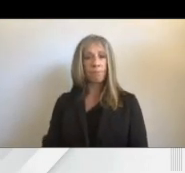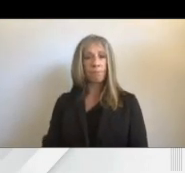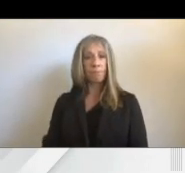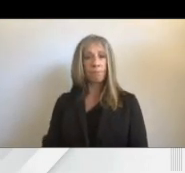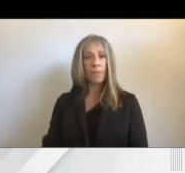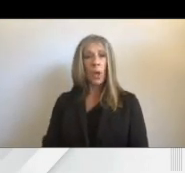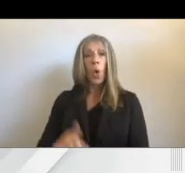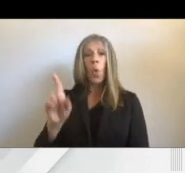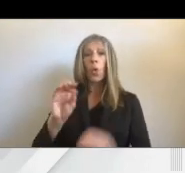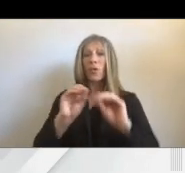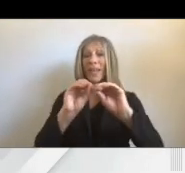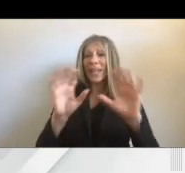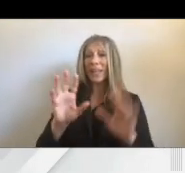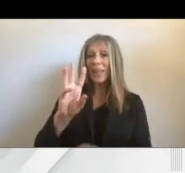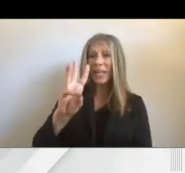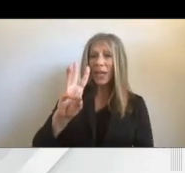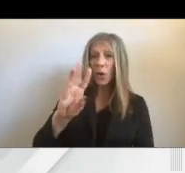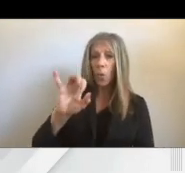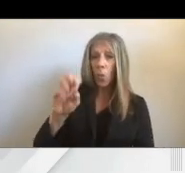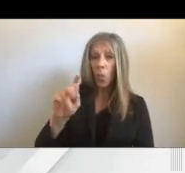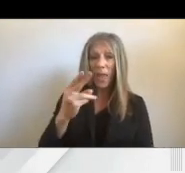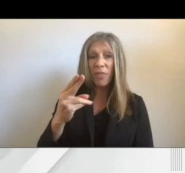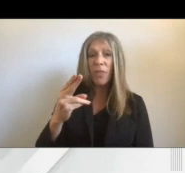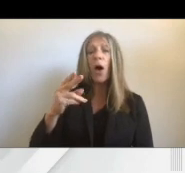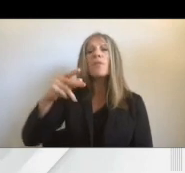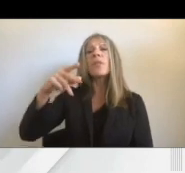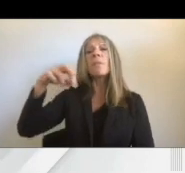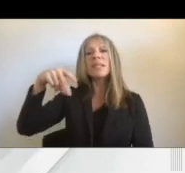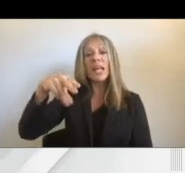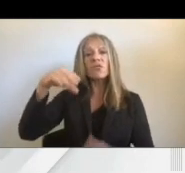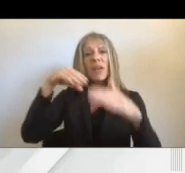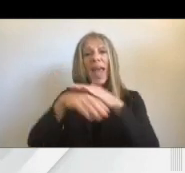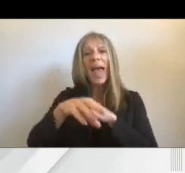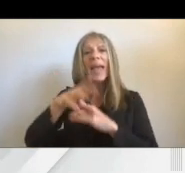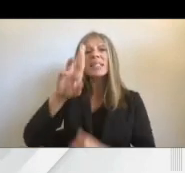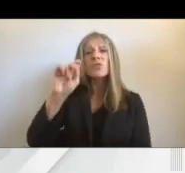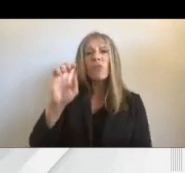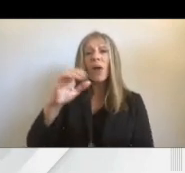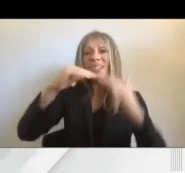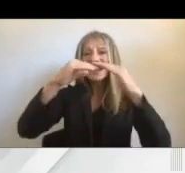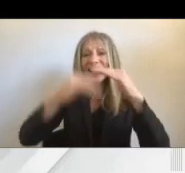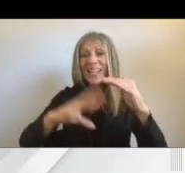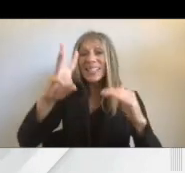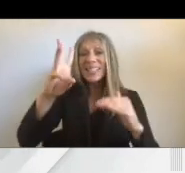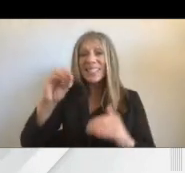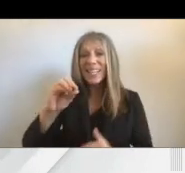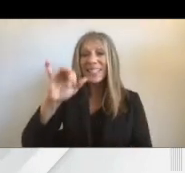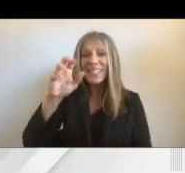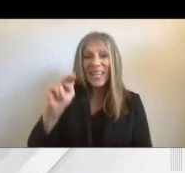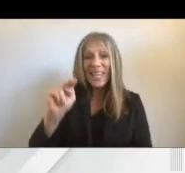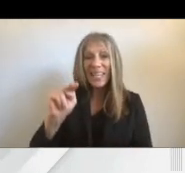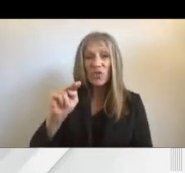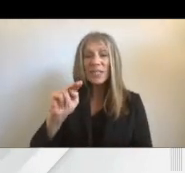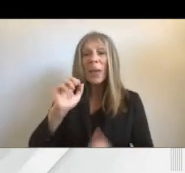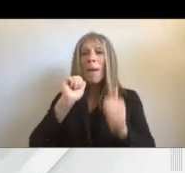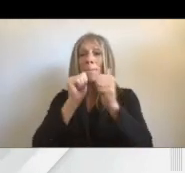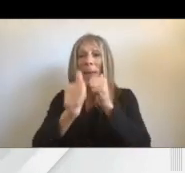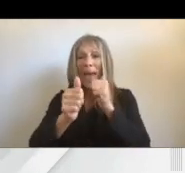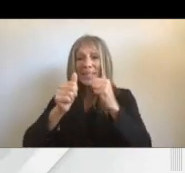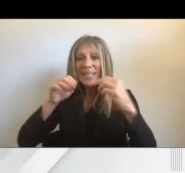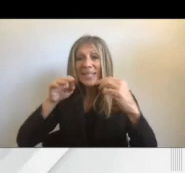Where the clear width of a pedestrian access route is less than 60 inches, passing spaces must be provided